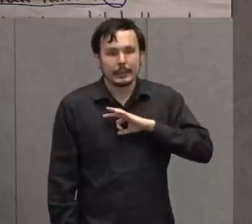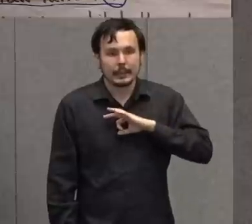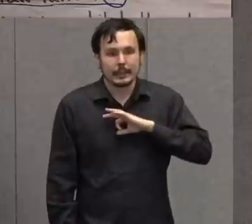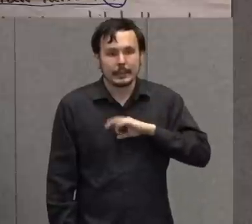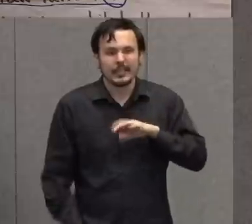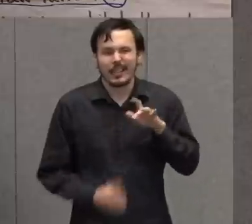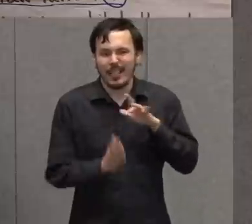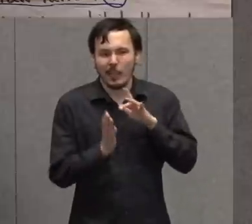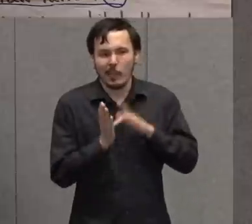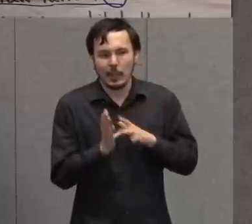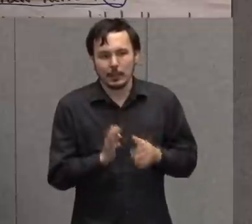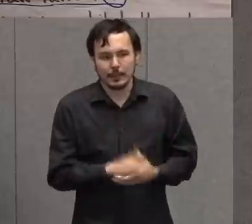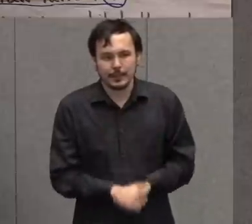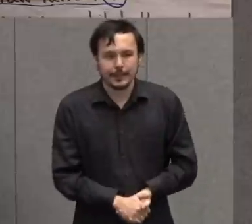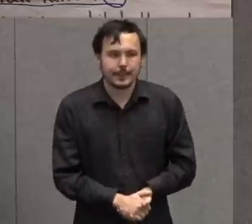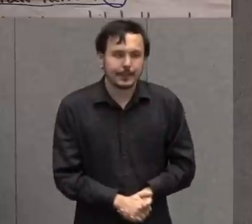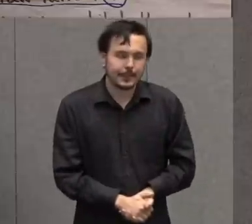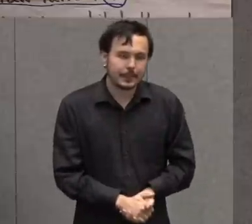middle button.